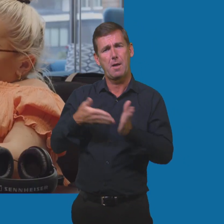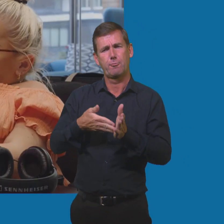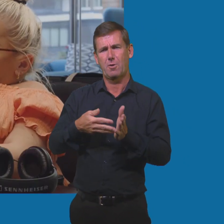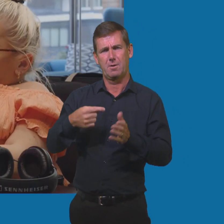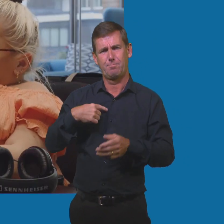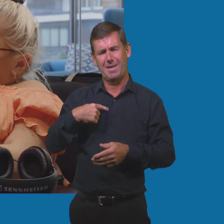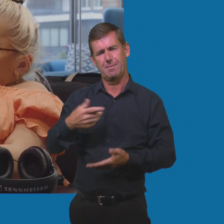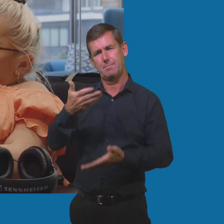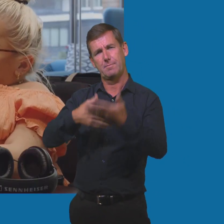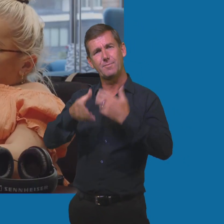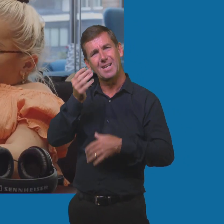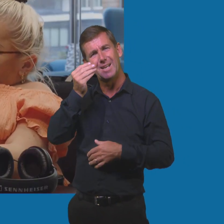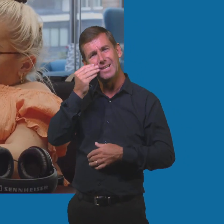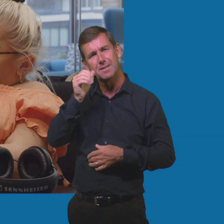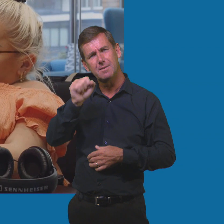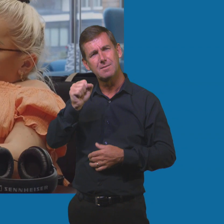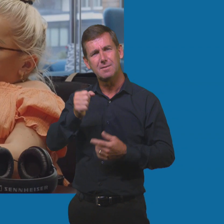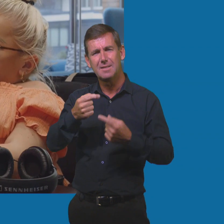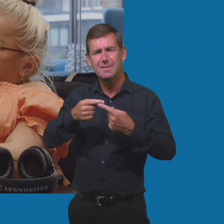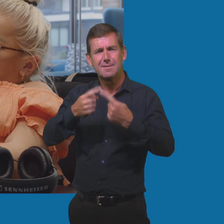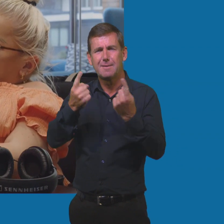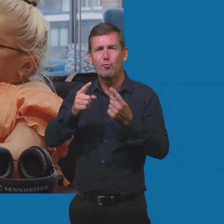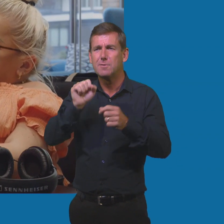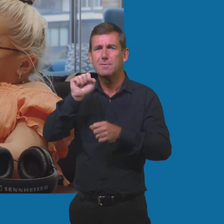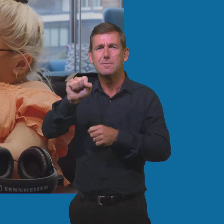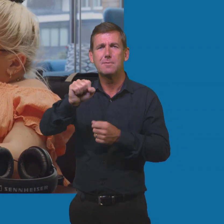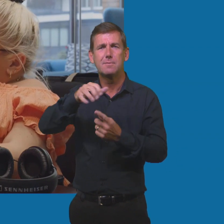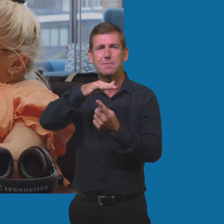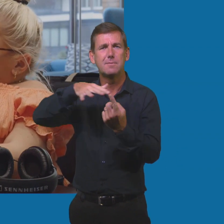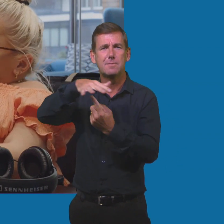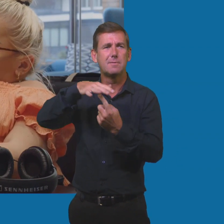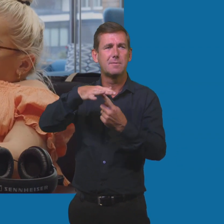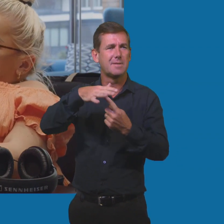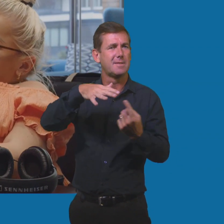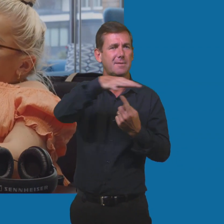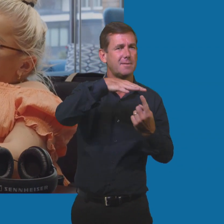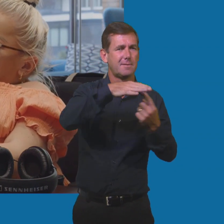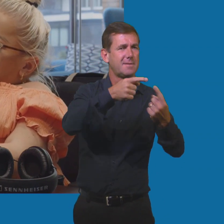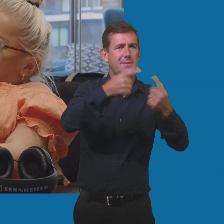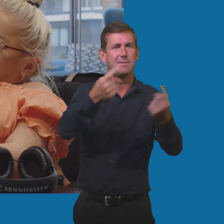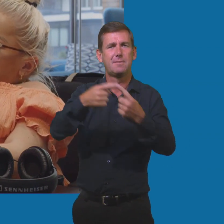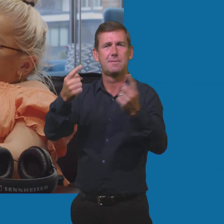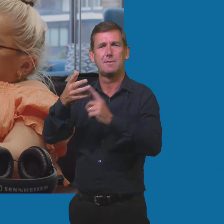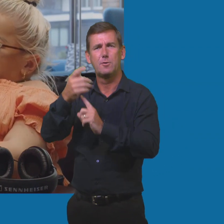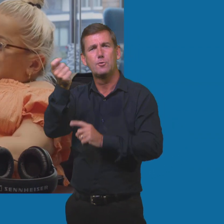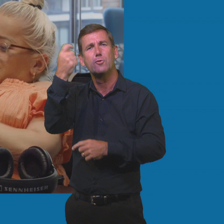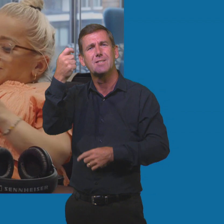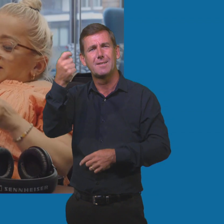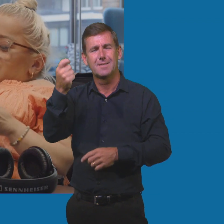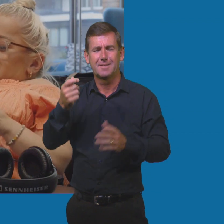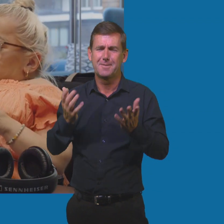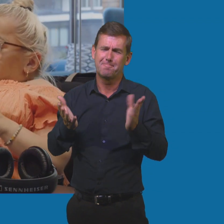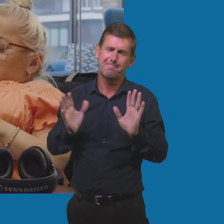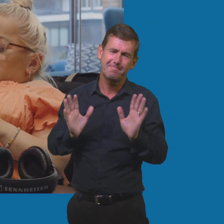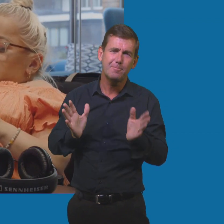to these stories that there's so many variables that go into success stories. You know, we have to understand that you